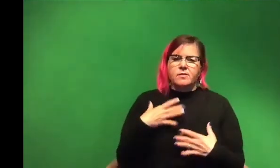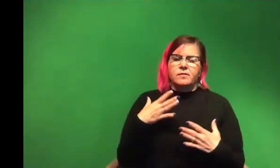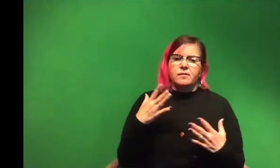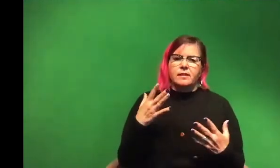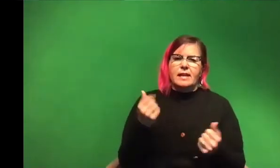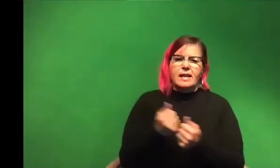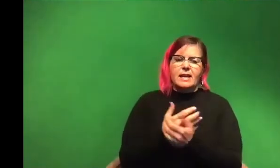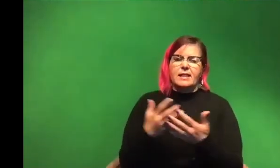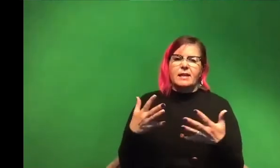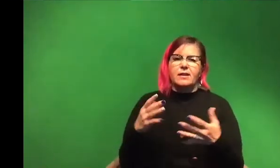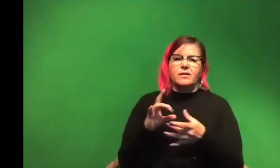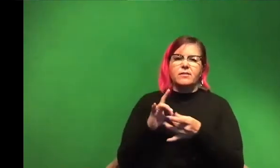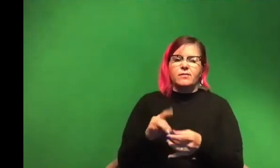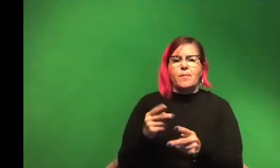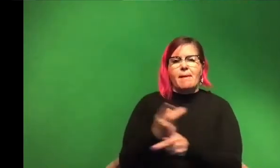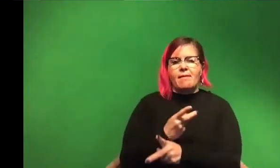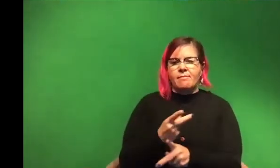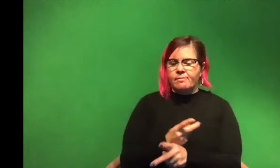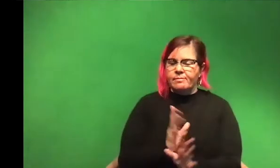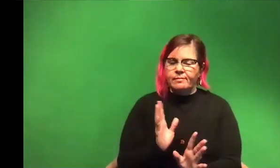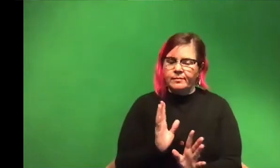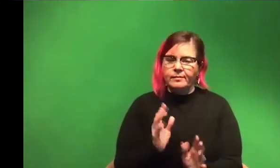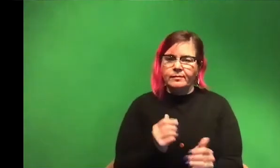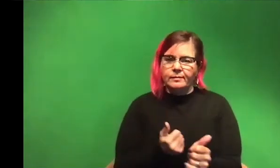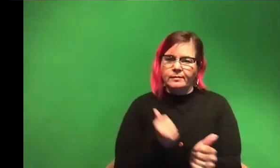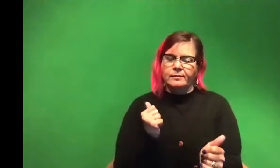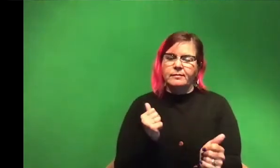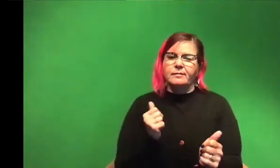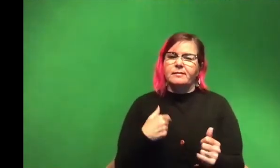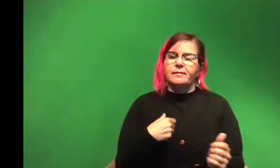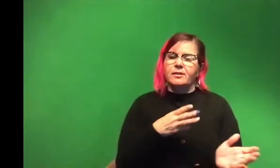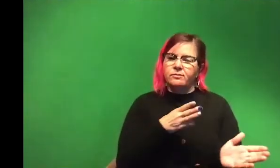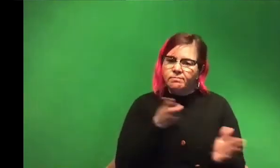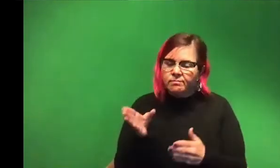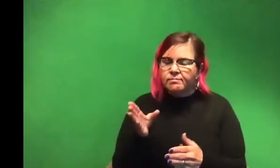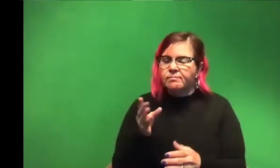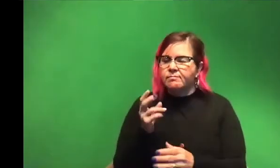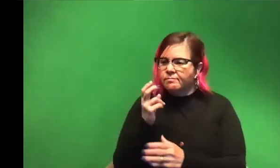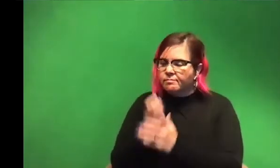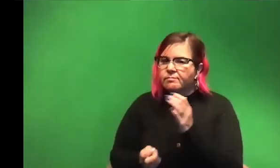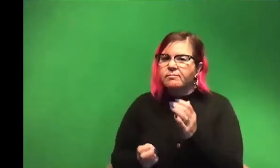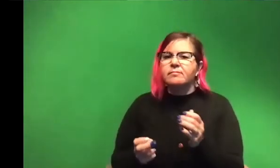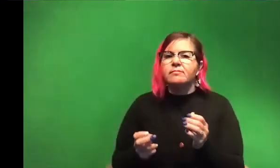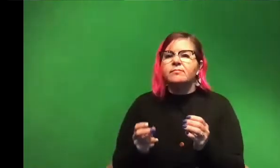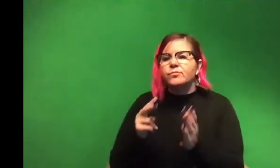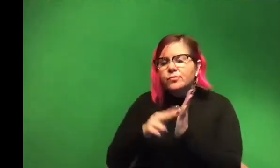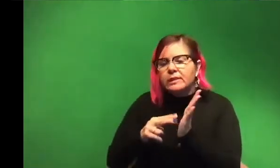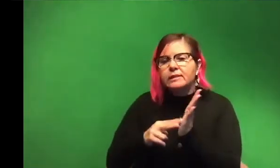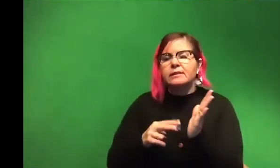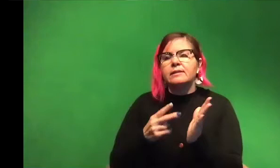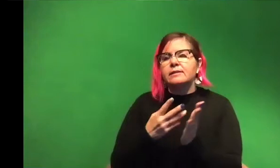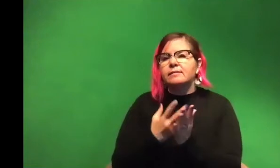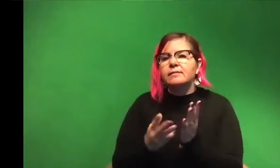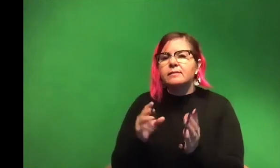do with math. I always like naturally gravitated towards, like reading and stuff like that.